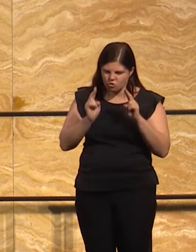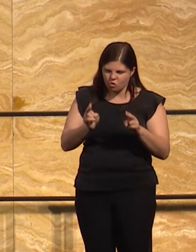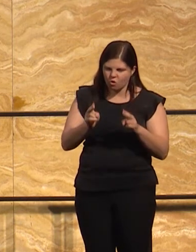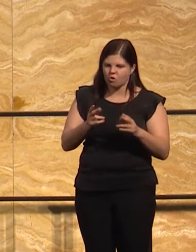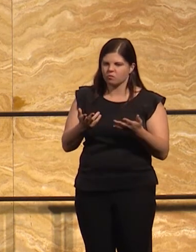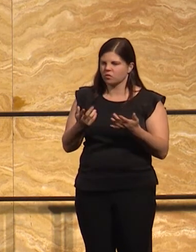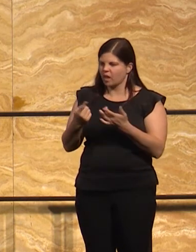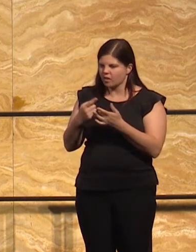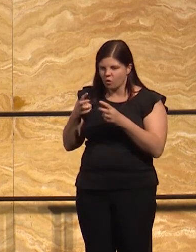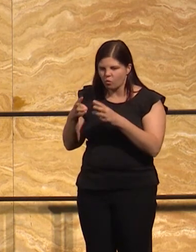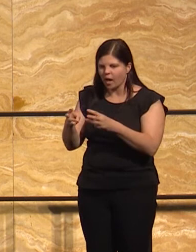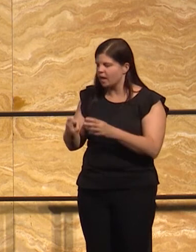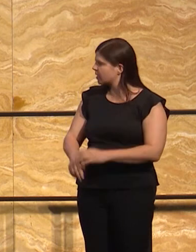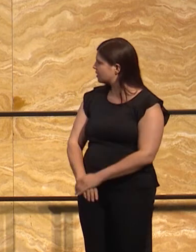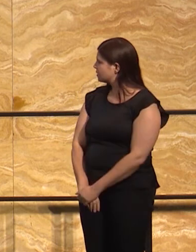moment?